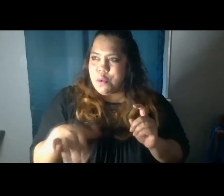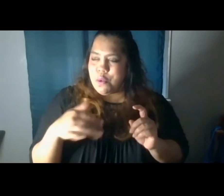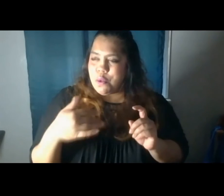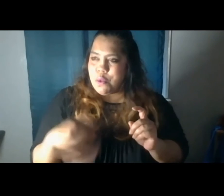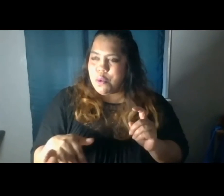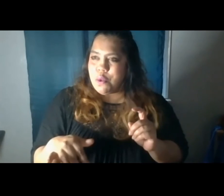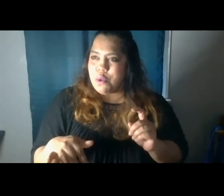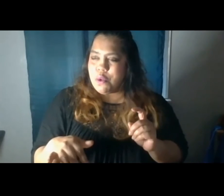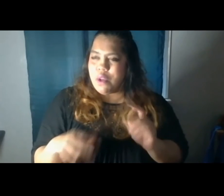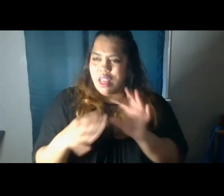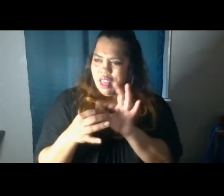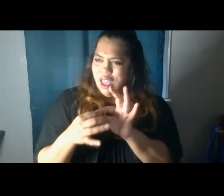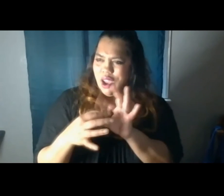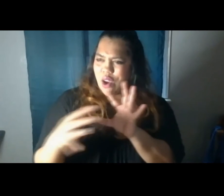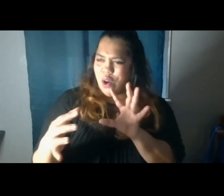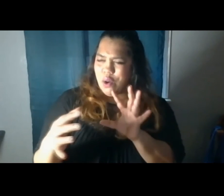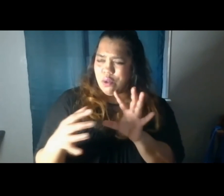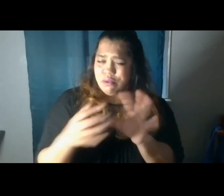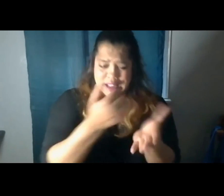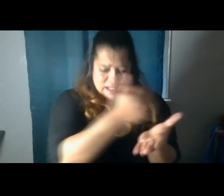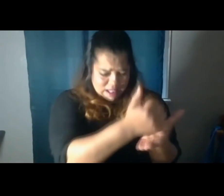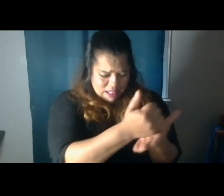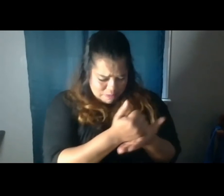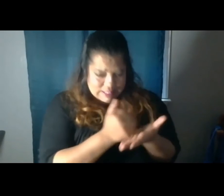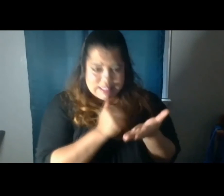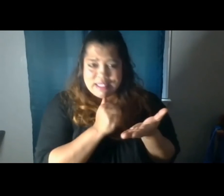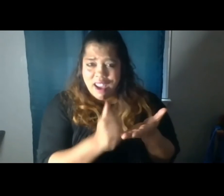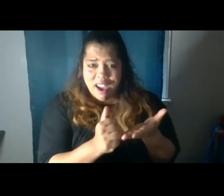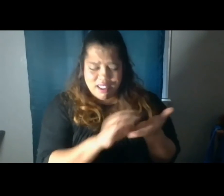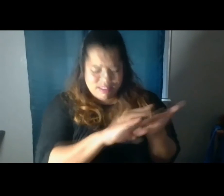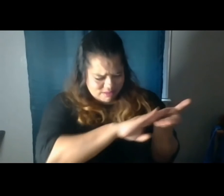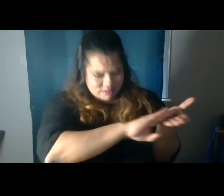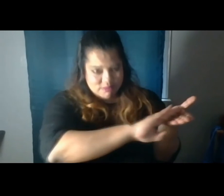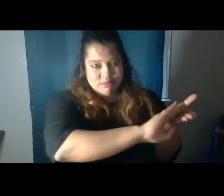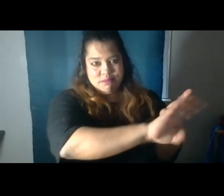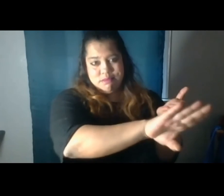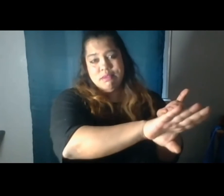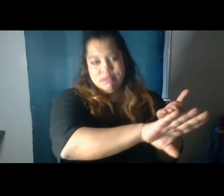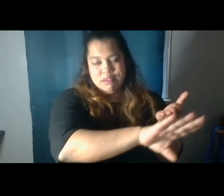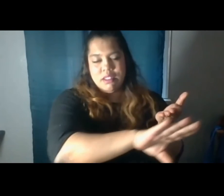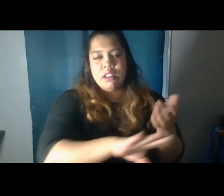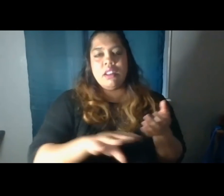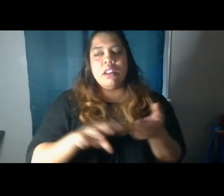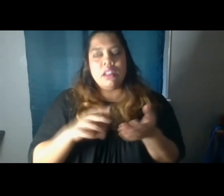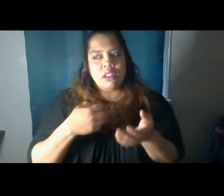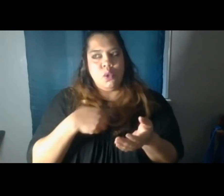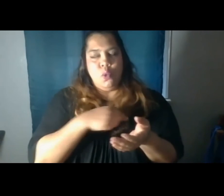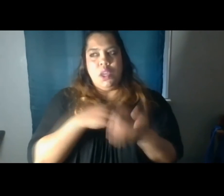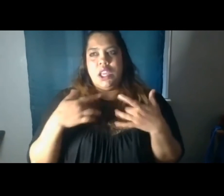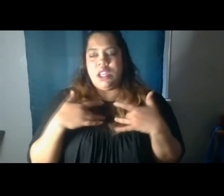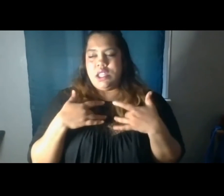If it doesn't serve us, let it go. And that's not just because we compartmentalize. Keep that in